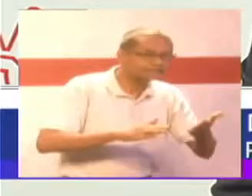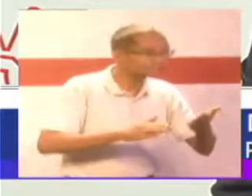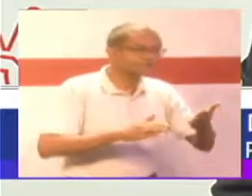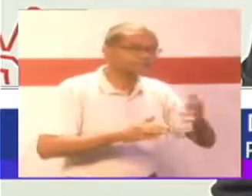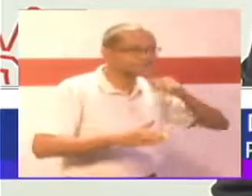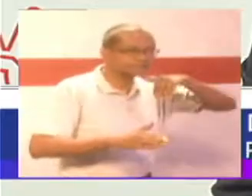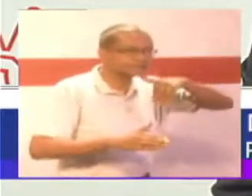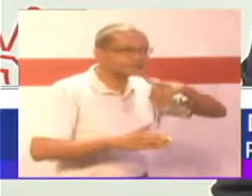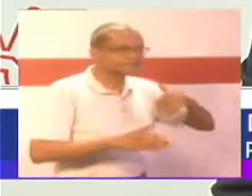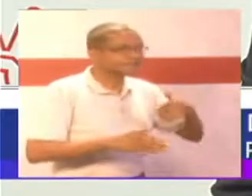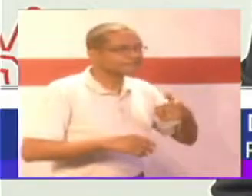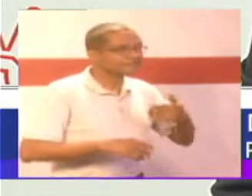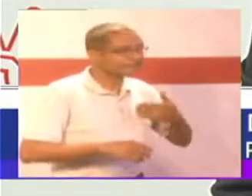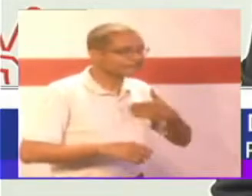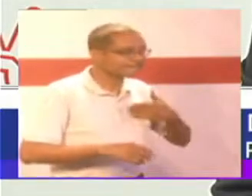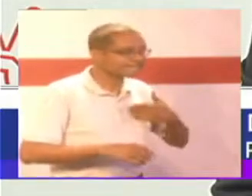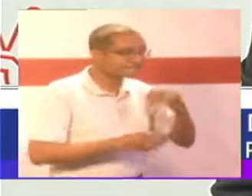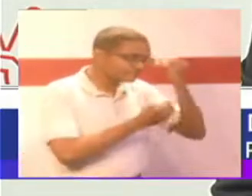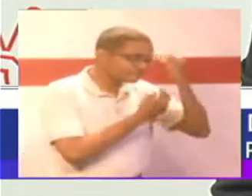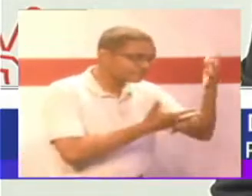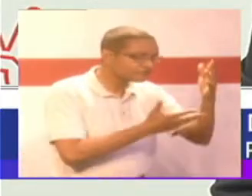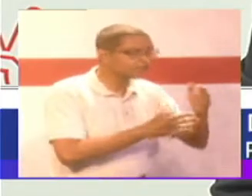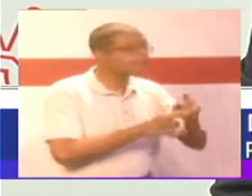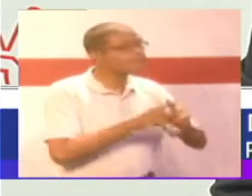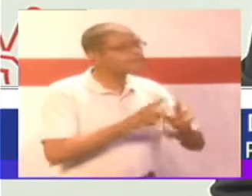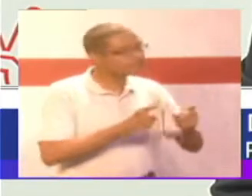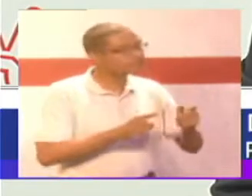the necessary inquiry through the corporate communication